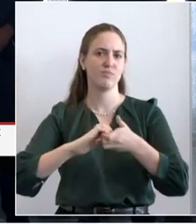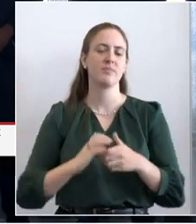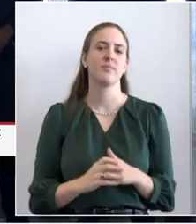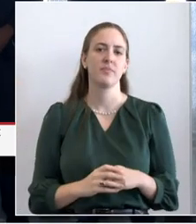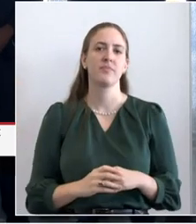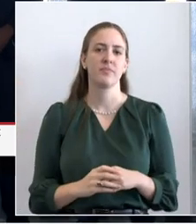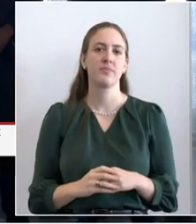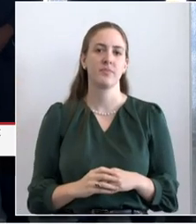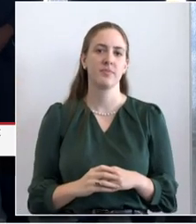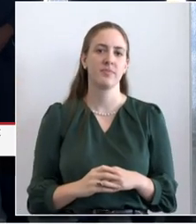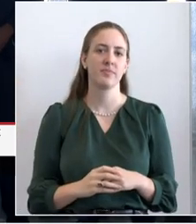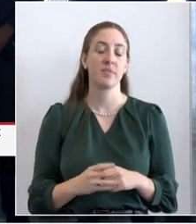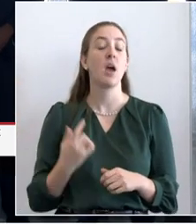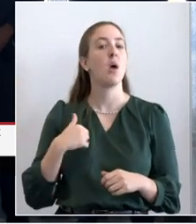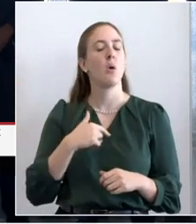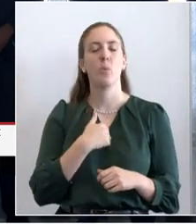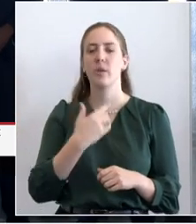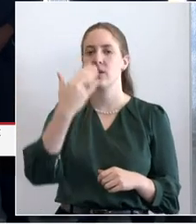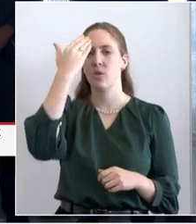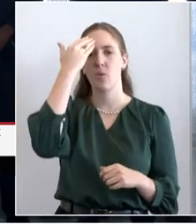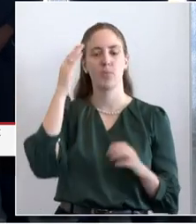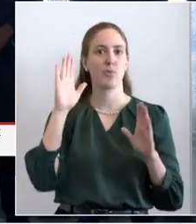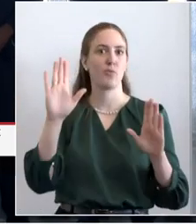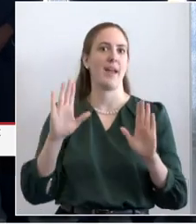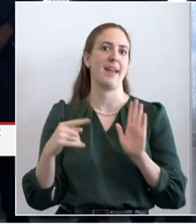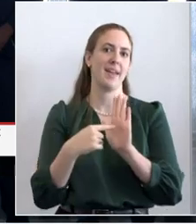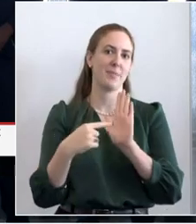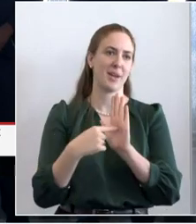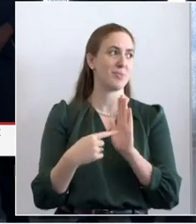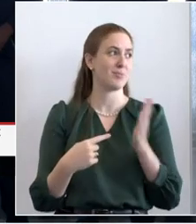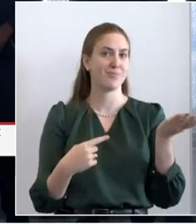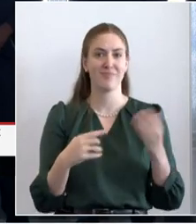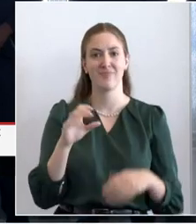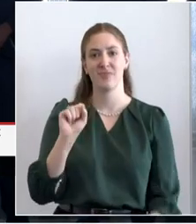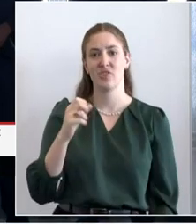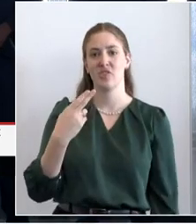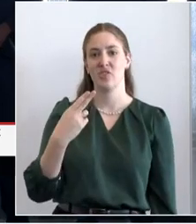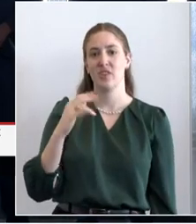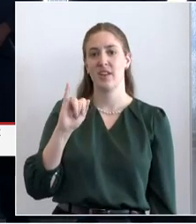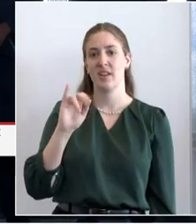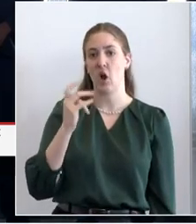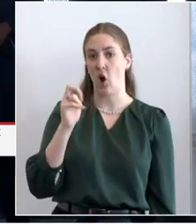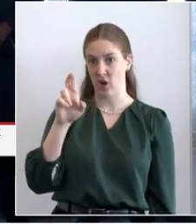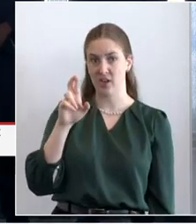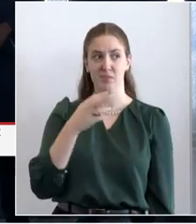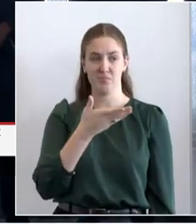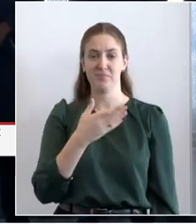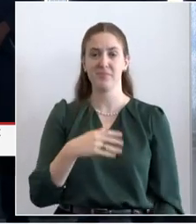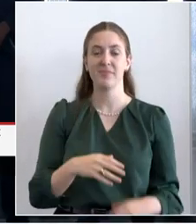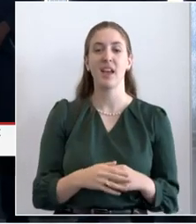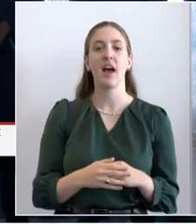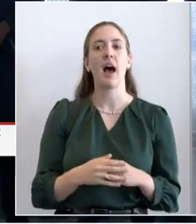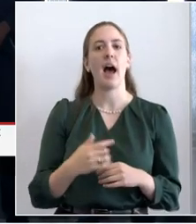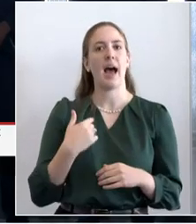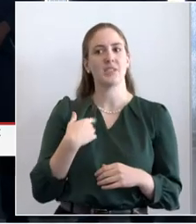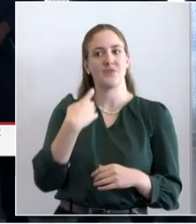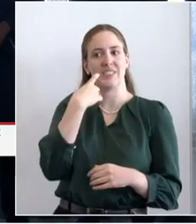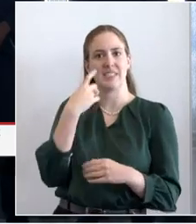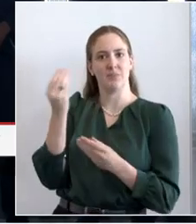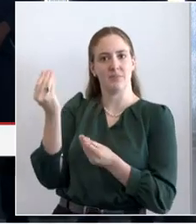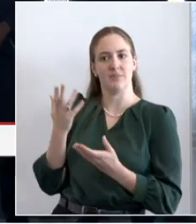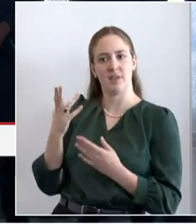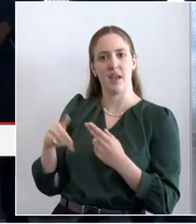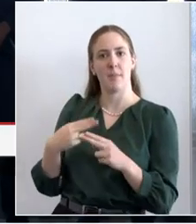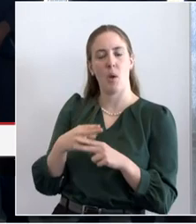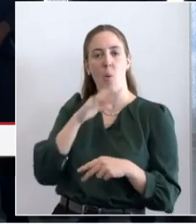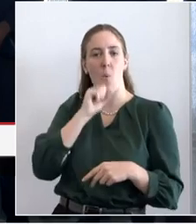We know that they're great examples. You just heard Shannar's. I was also just briefed on old